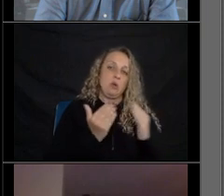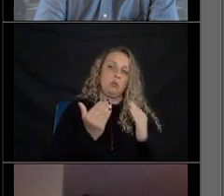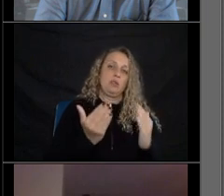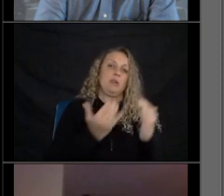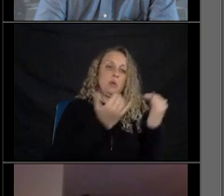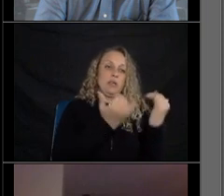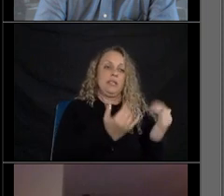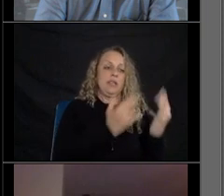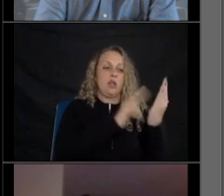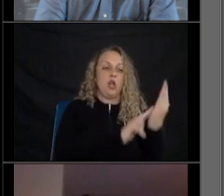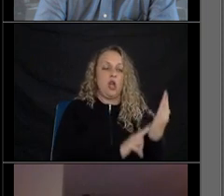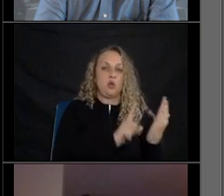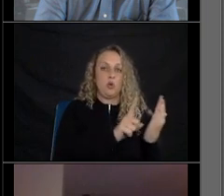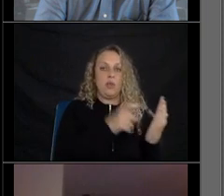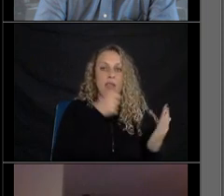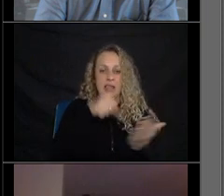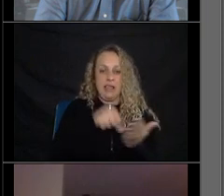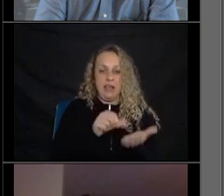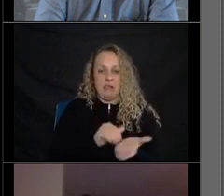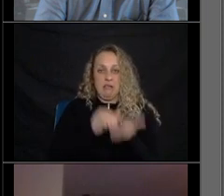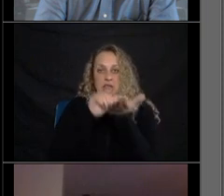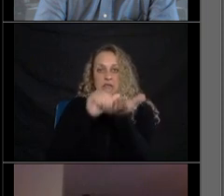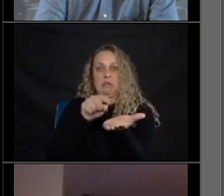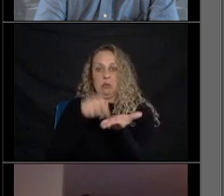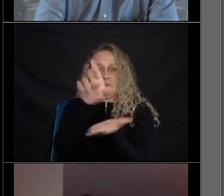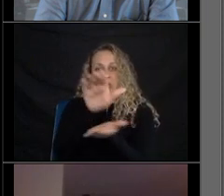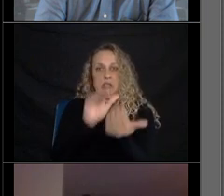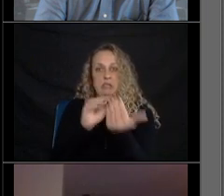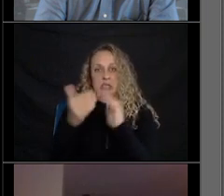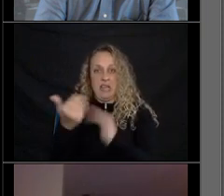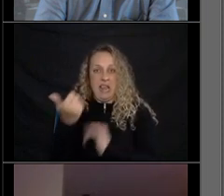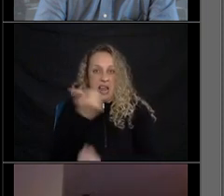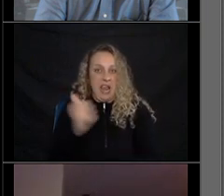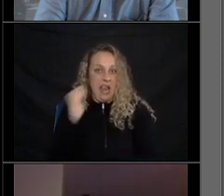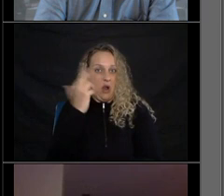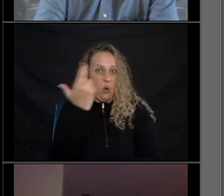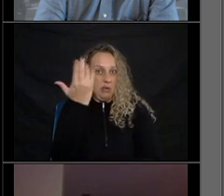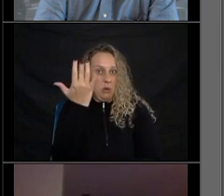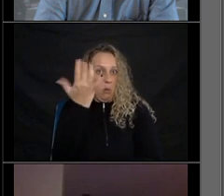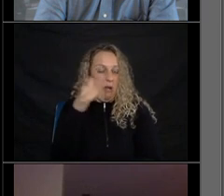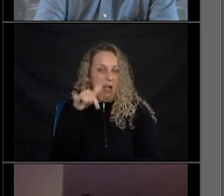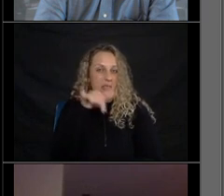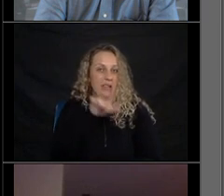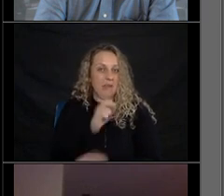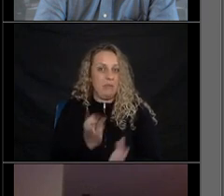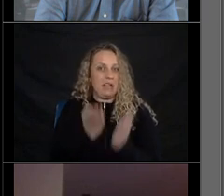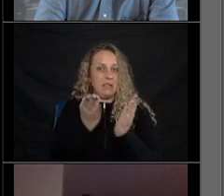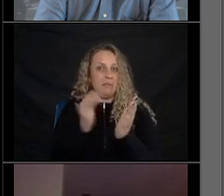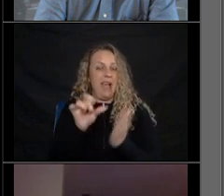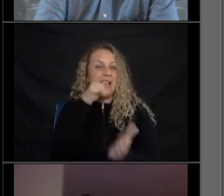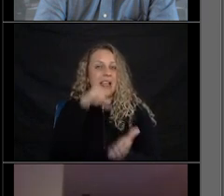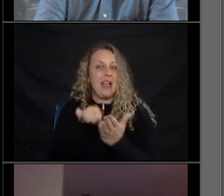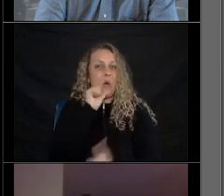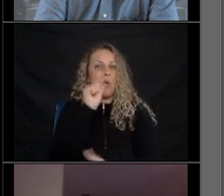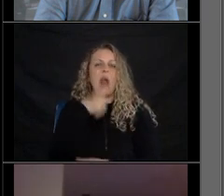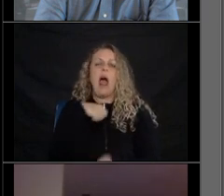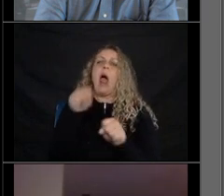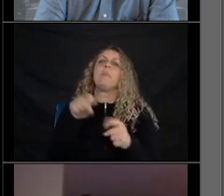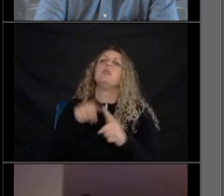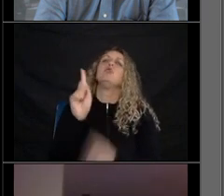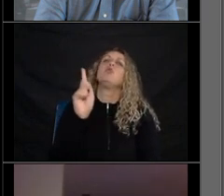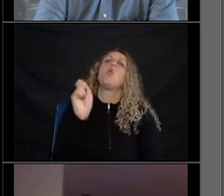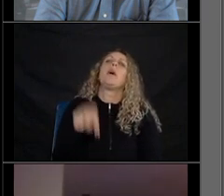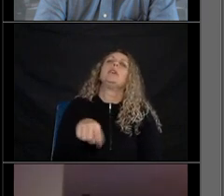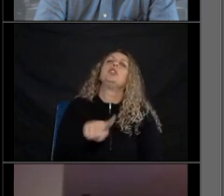they stated in a letter recently to the city. Was there any reason given why this is being submitted as a letter and we're not able to